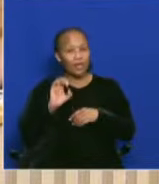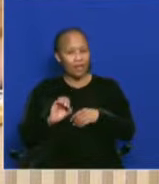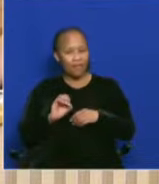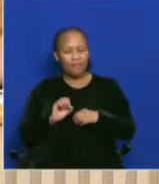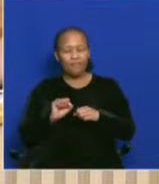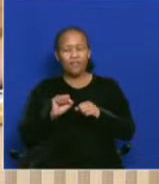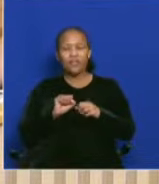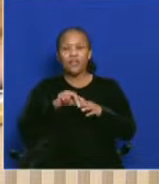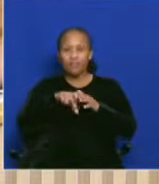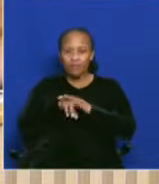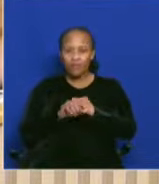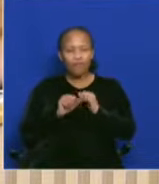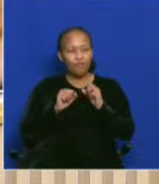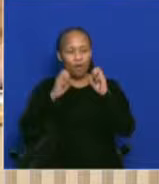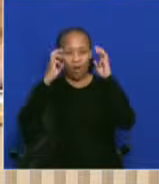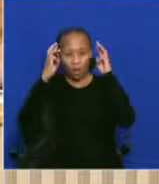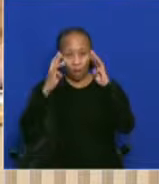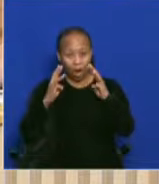play it, please?